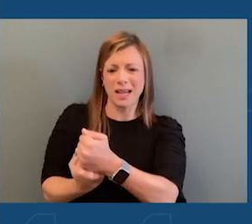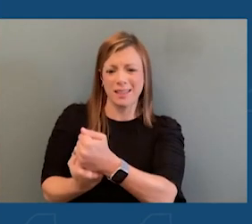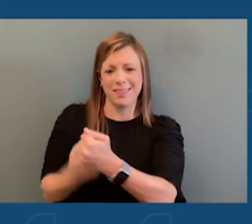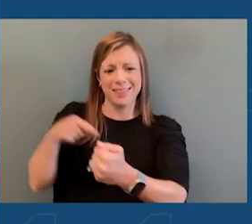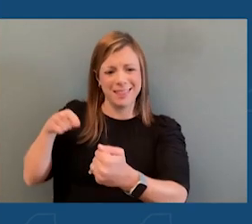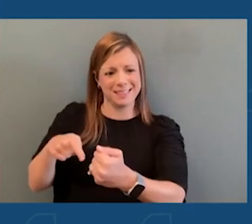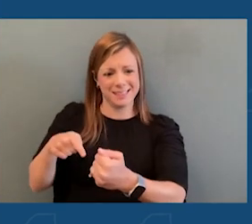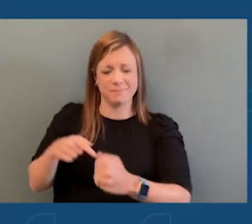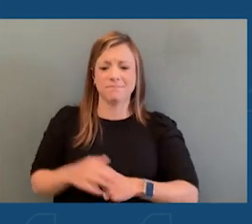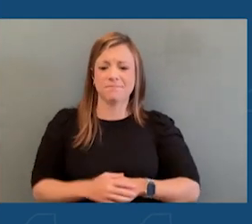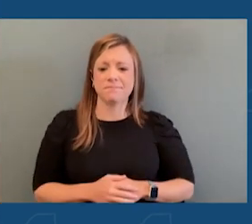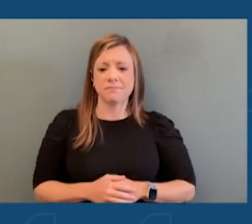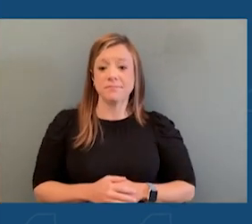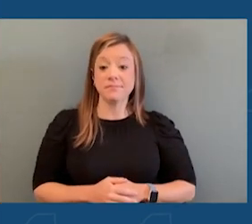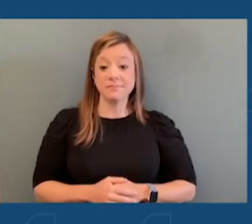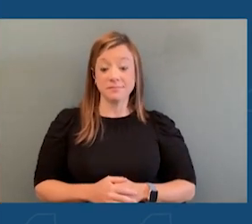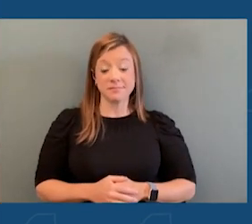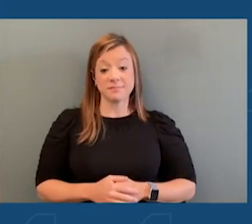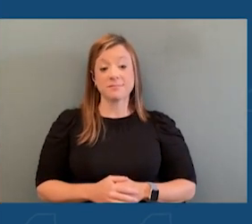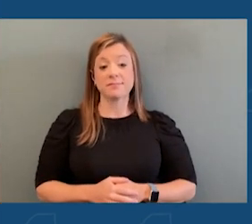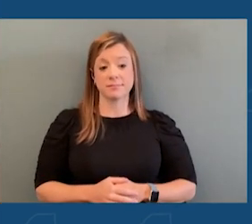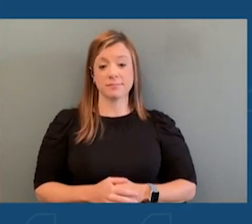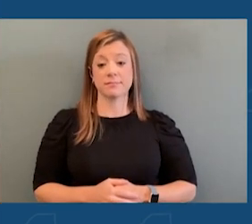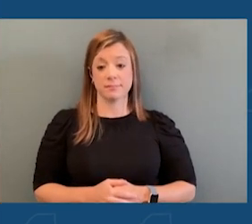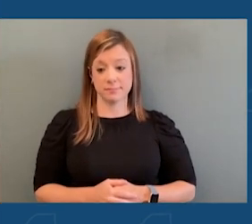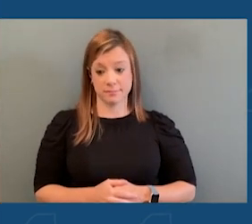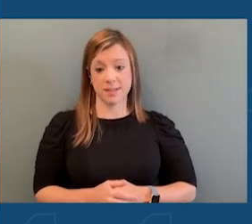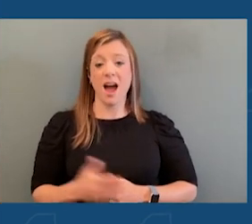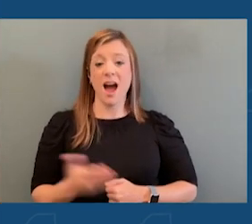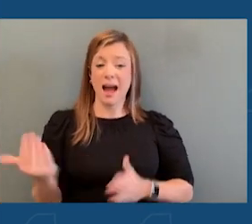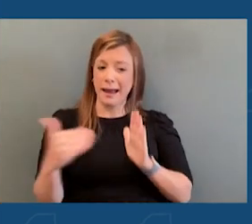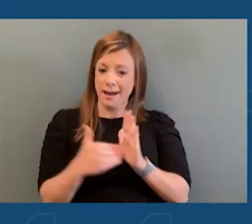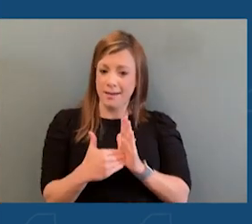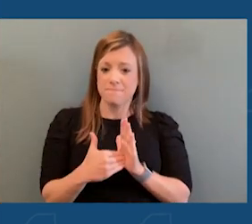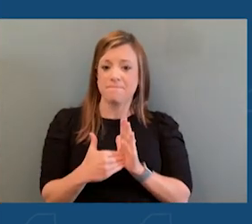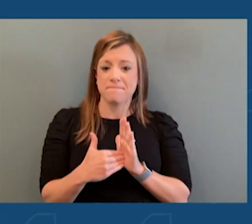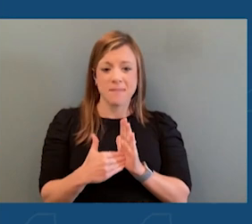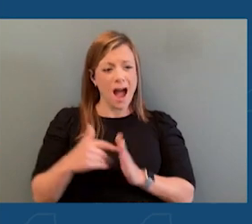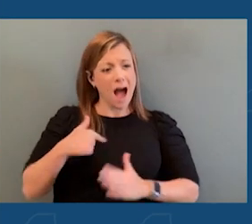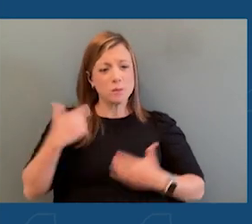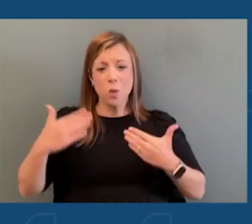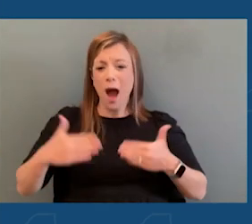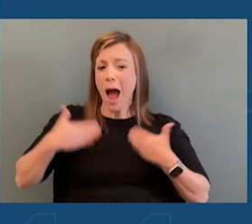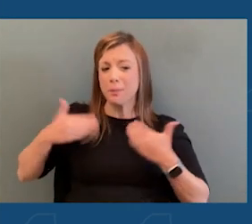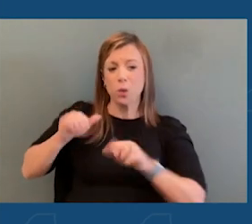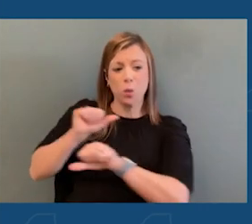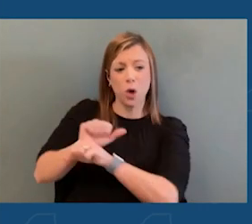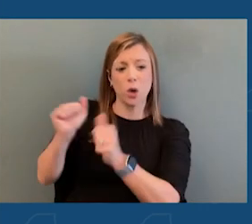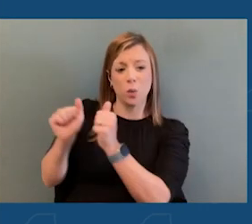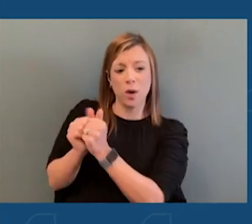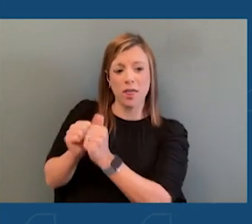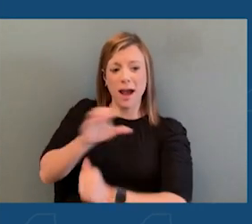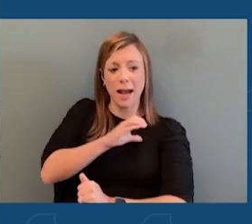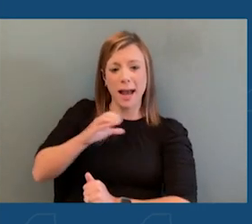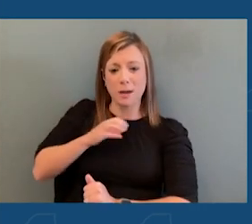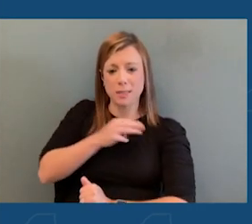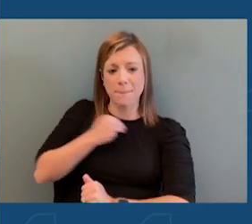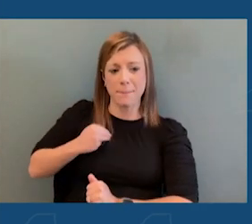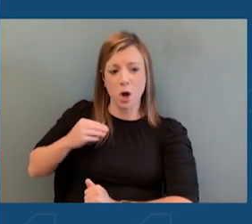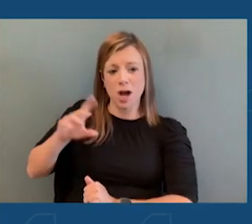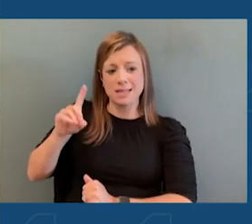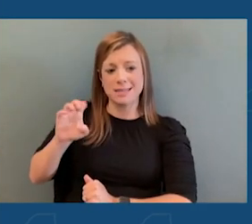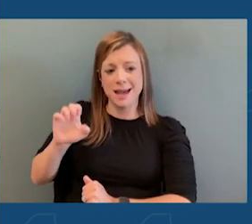Yeah, this is part, and again, you know, I'm happy to be working with Councilmember De La Rosa, a great